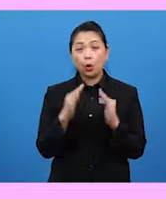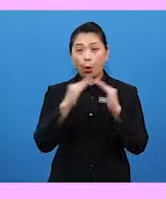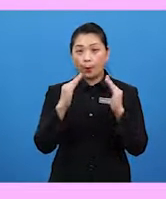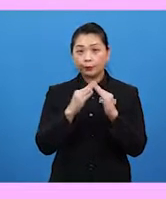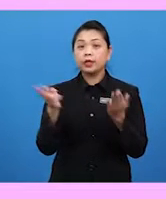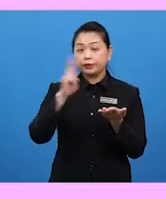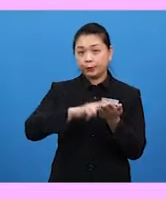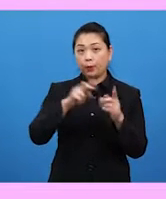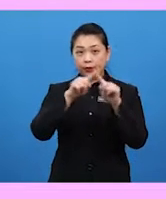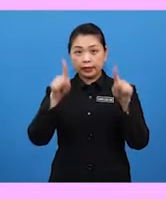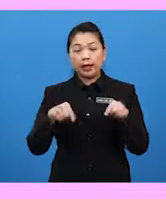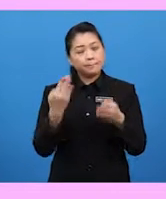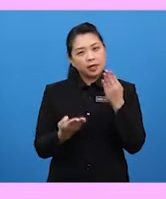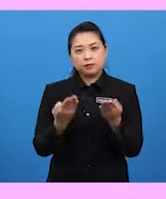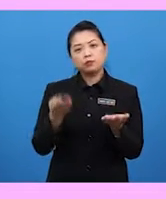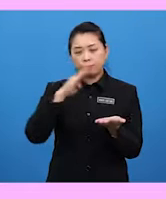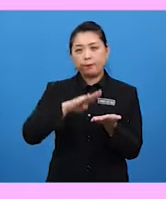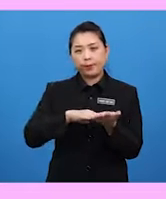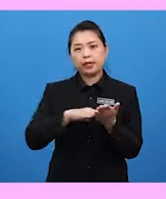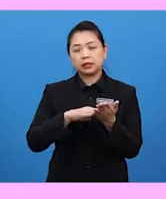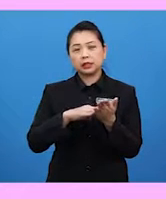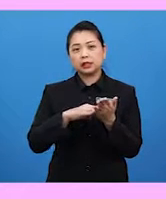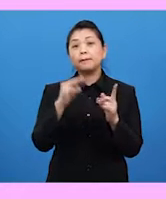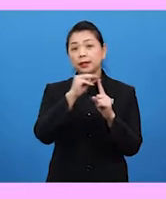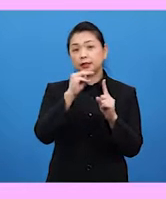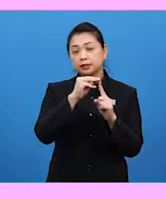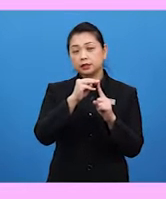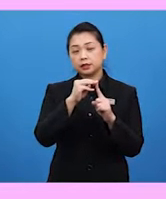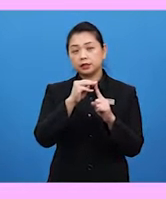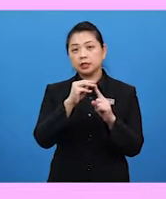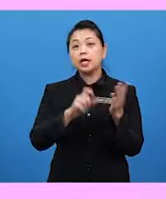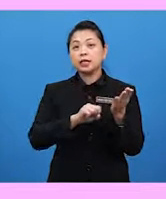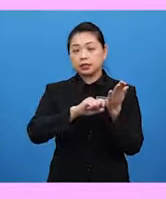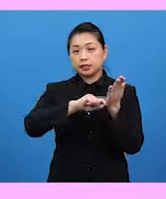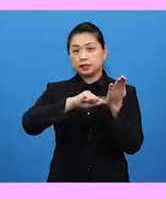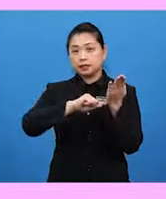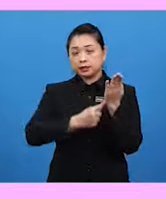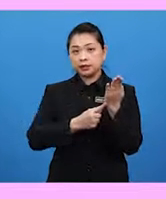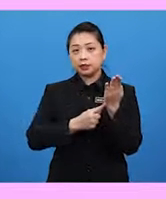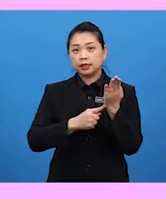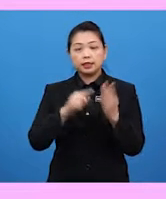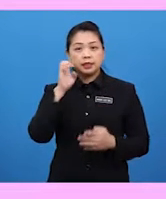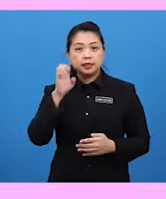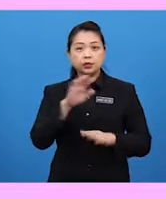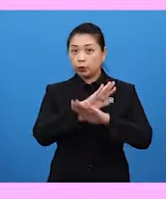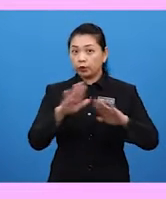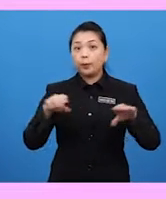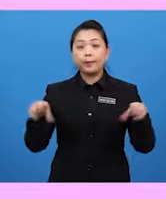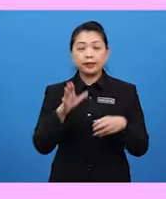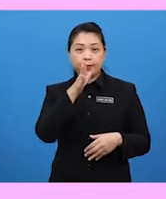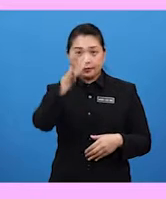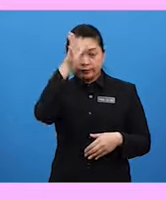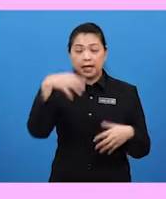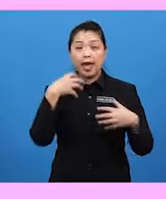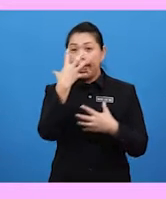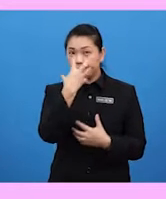which may contain bad grades. Since he does not want to make his parents angry, he